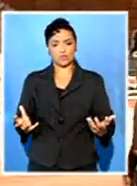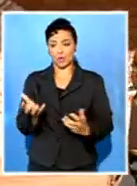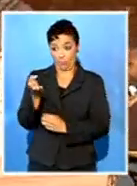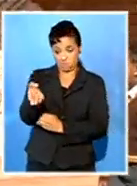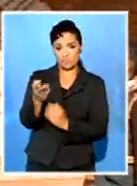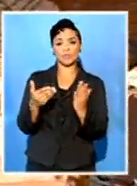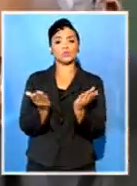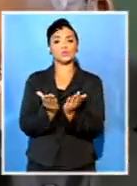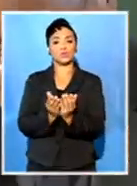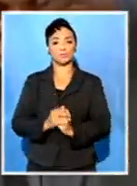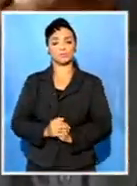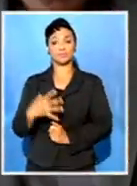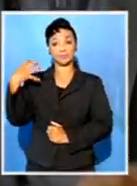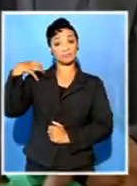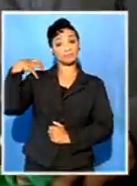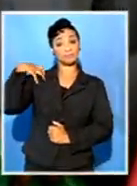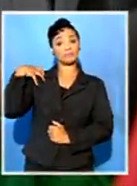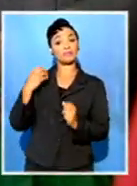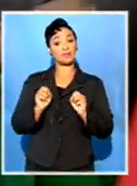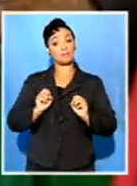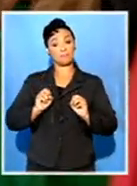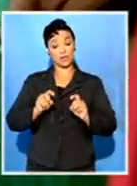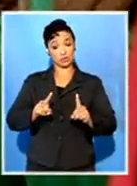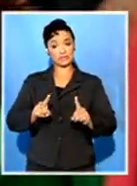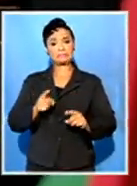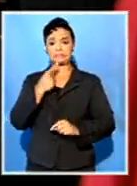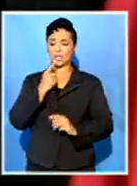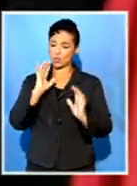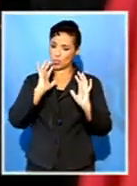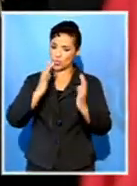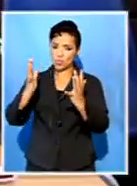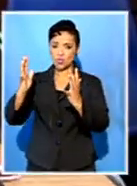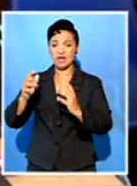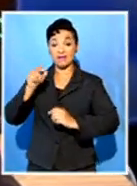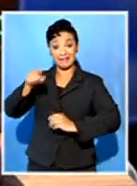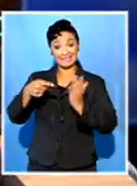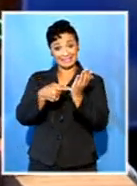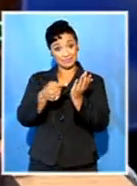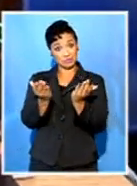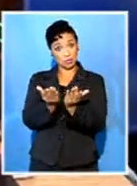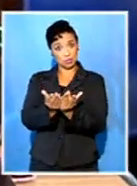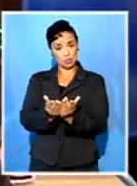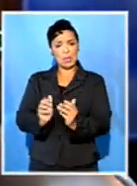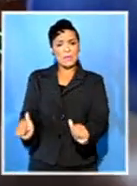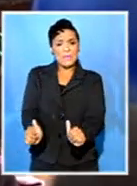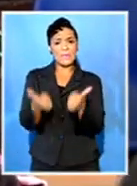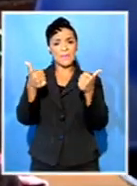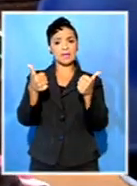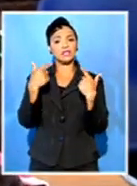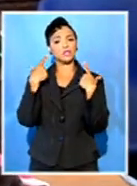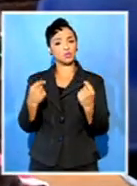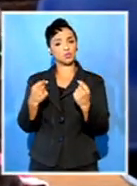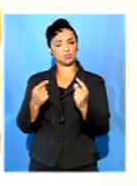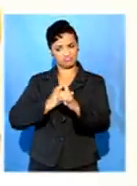resources. Education Minister Angie Motshekga praised the school for being a top performer despite being in an